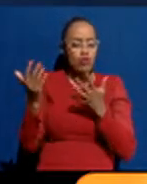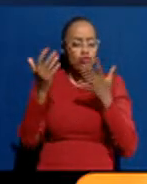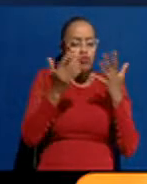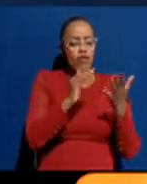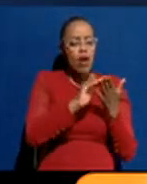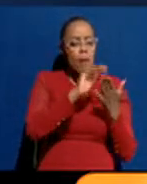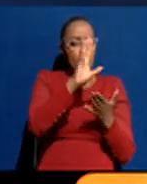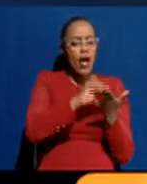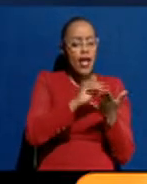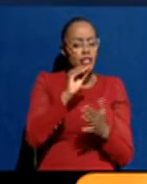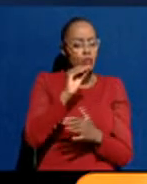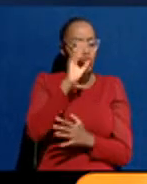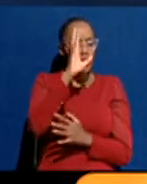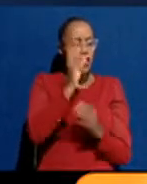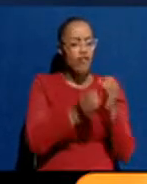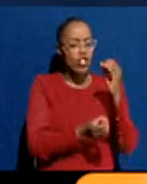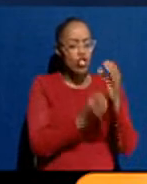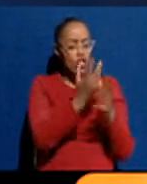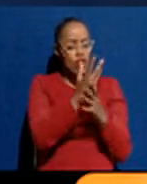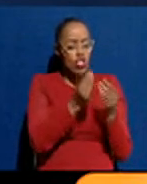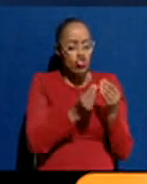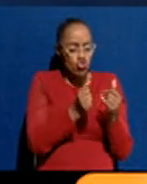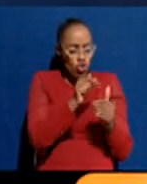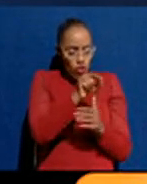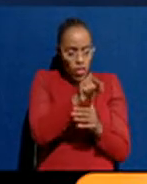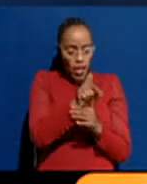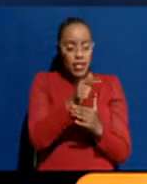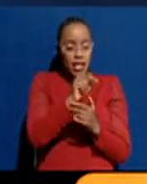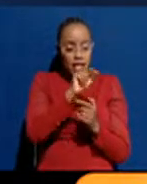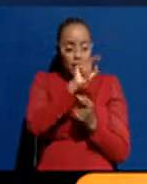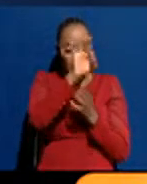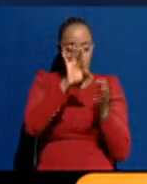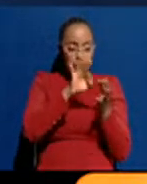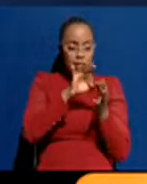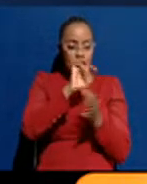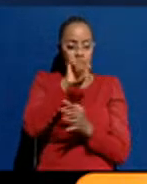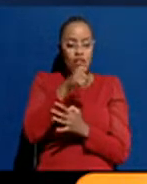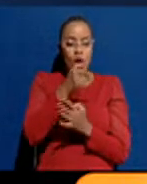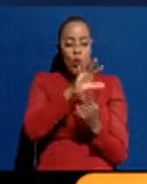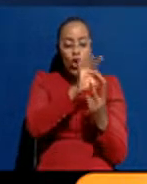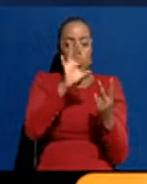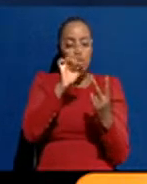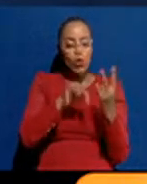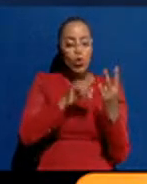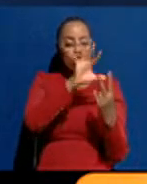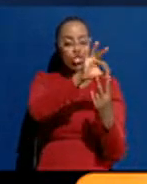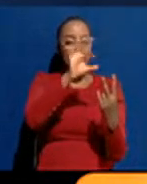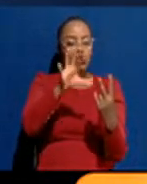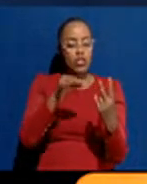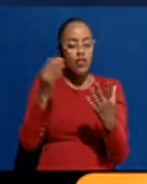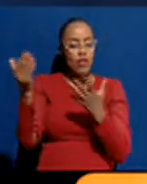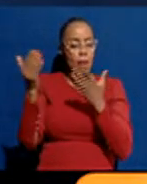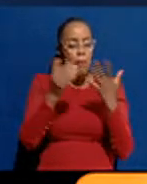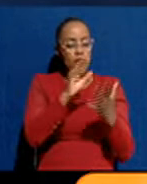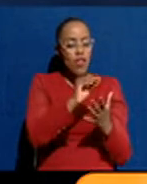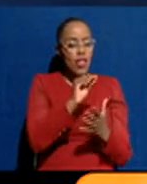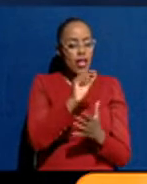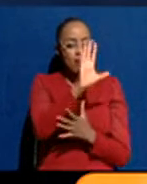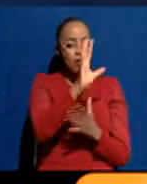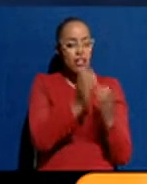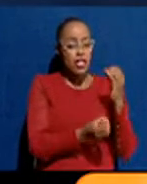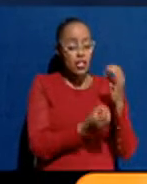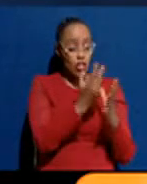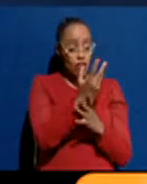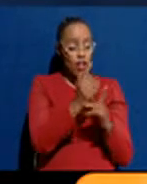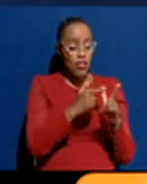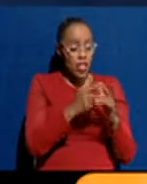more expensive sources to meet that particular demand? We have always opted to choose bringing in these expensive sources to